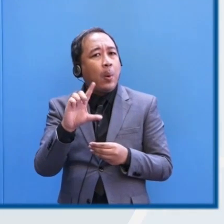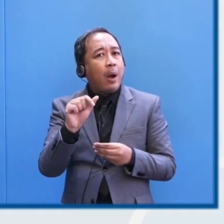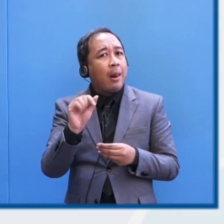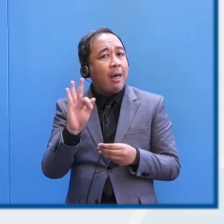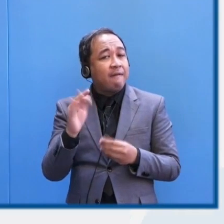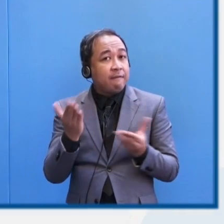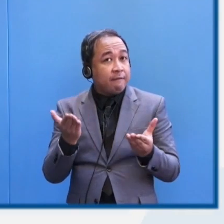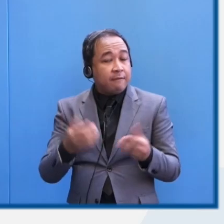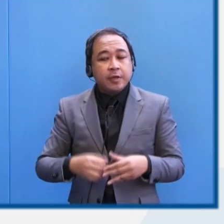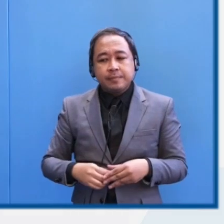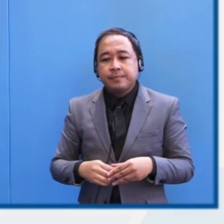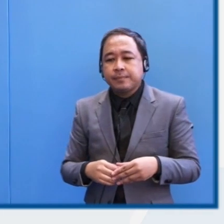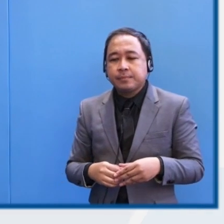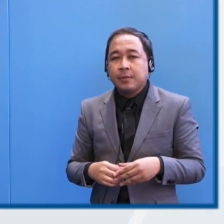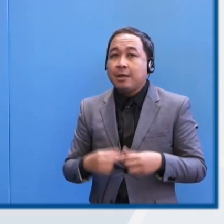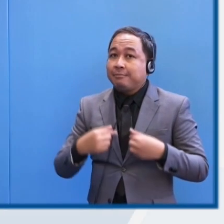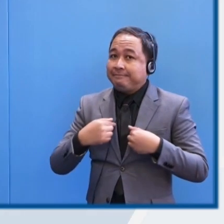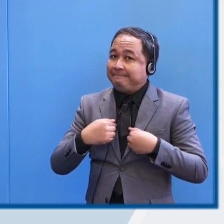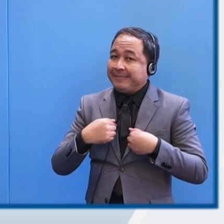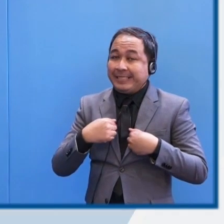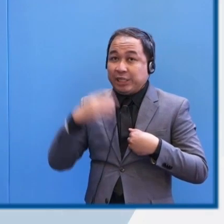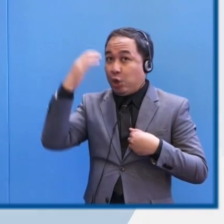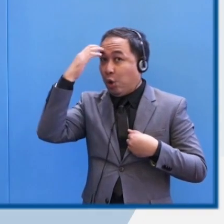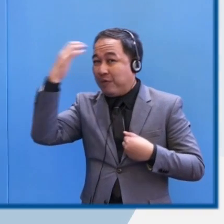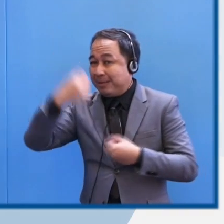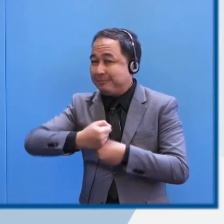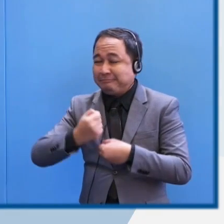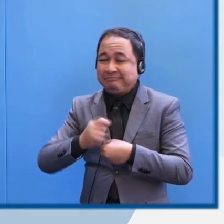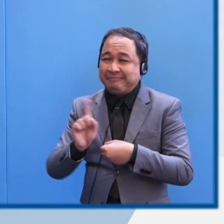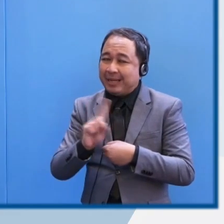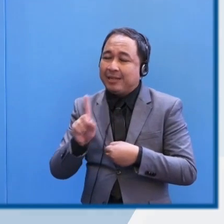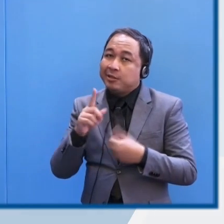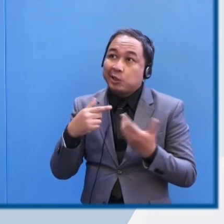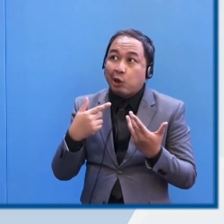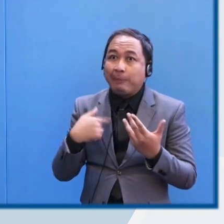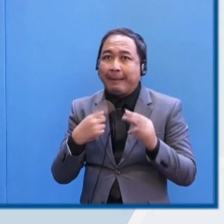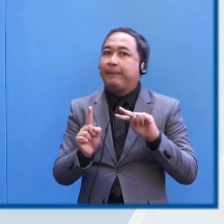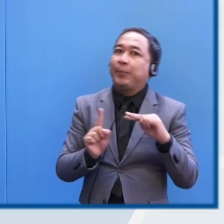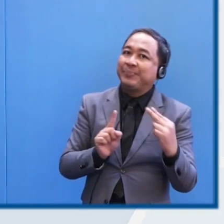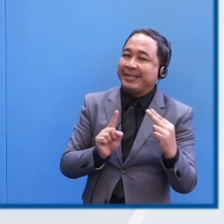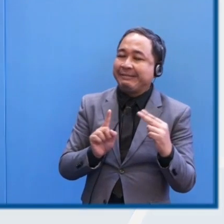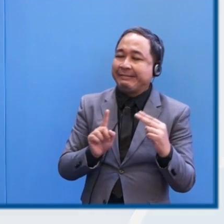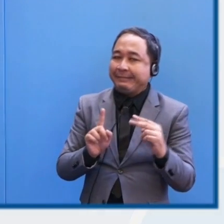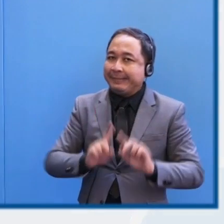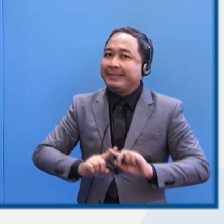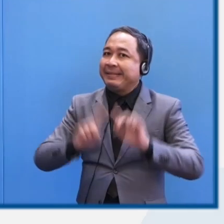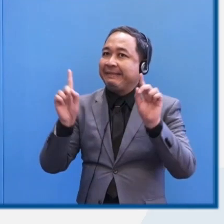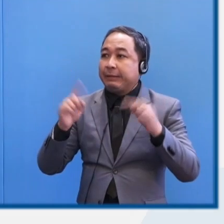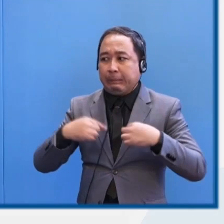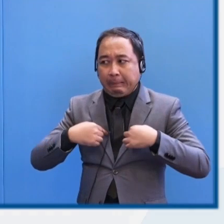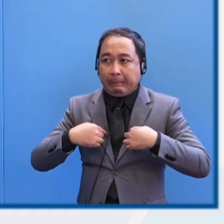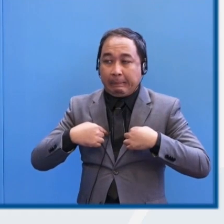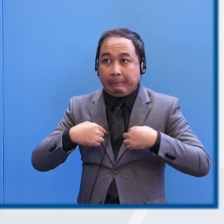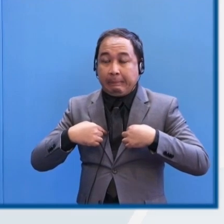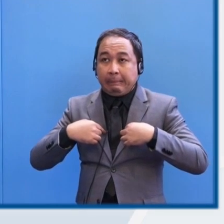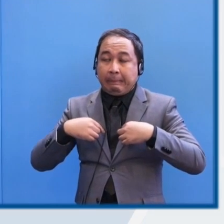I mean, I'm also not in the government, so I'm not not in the best way to probably